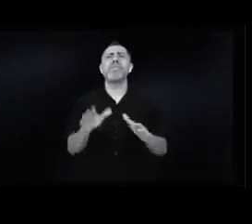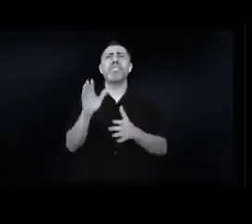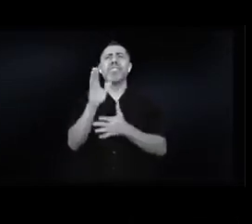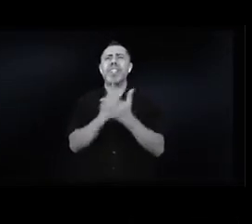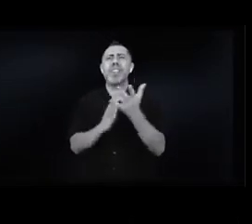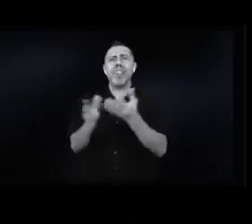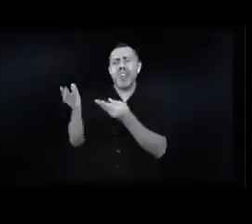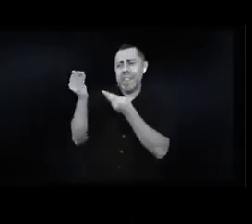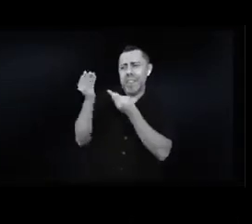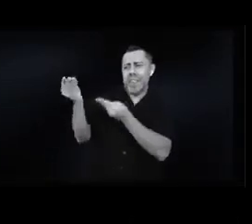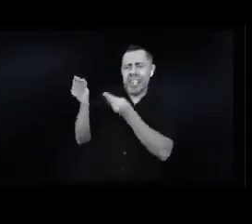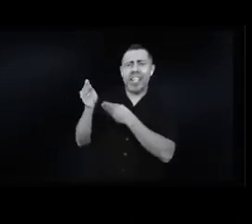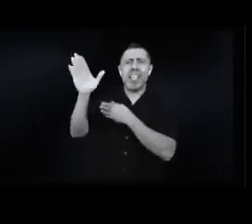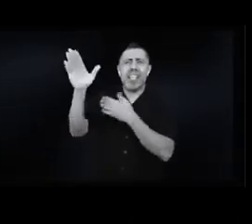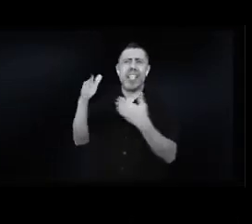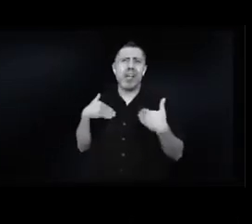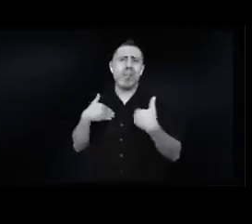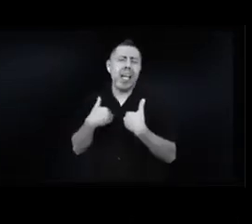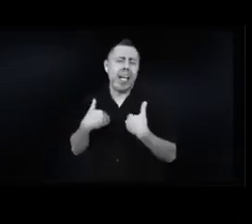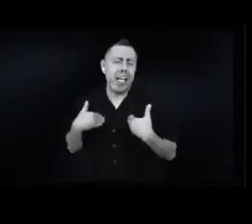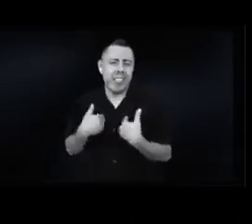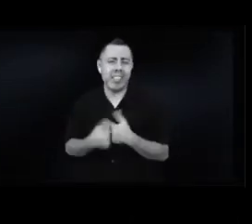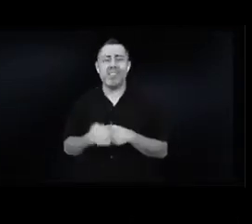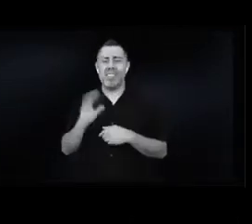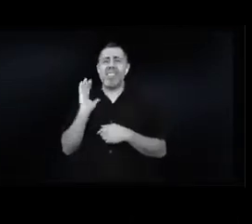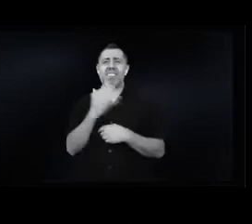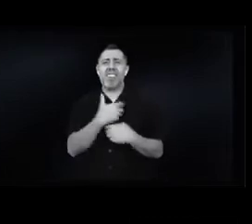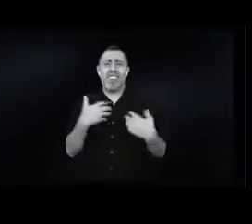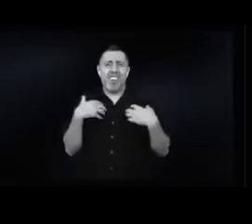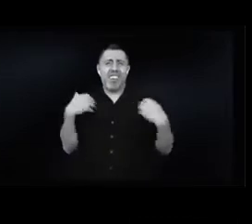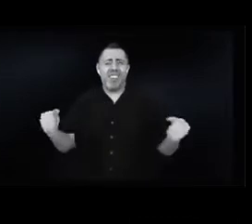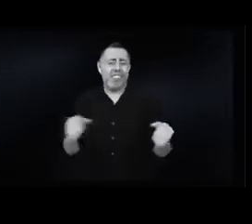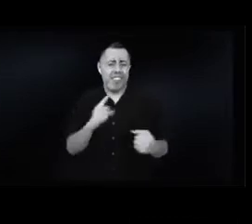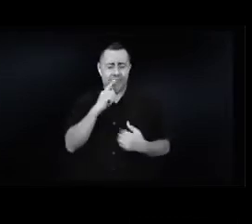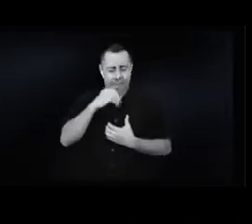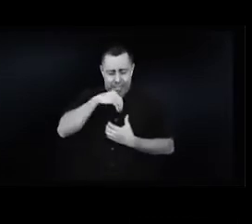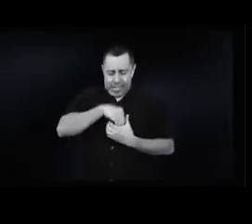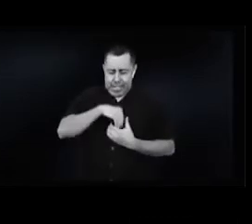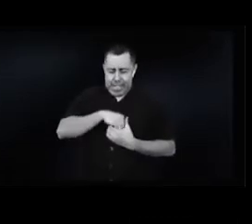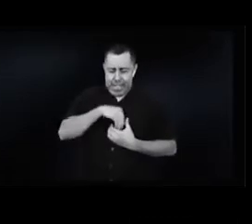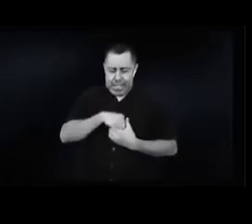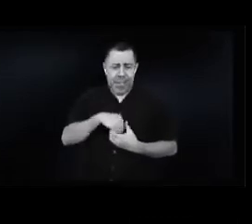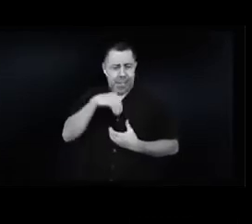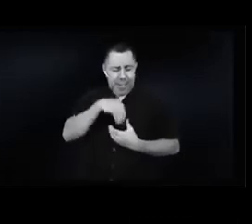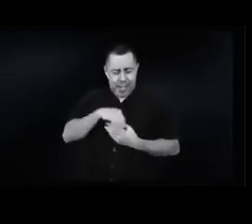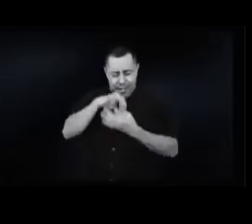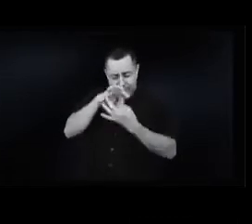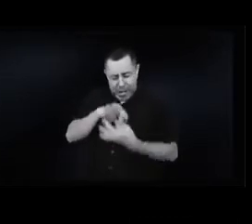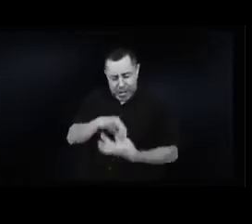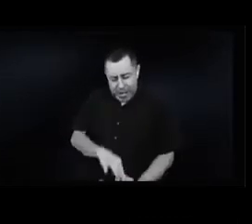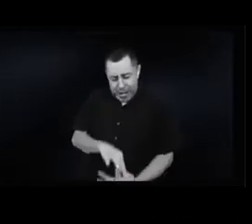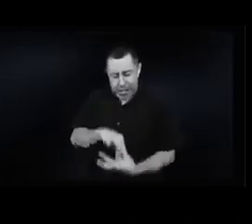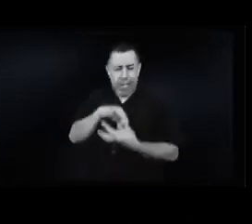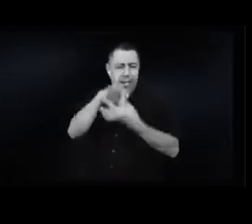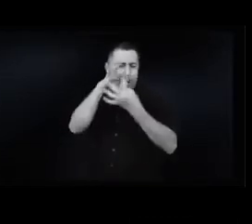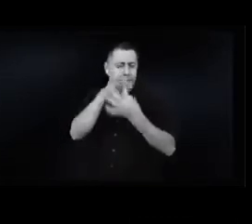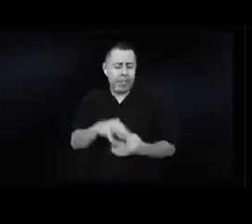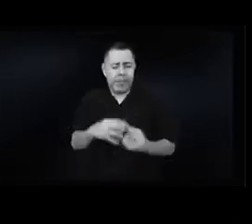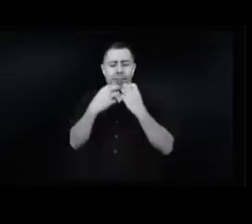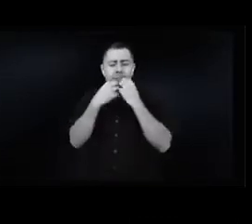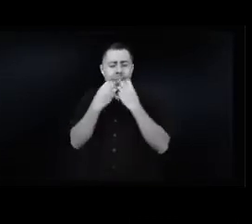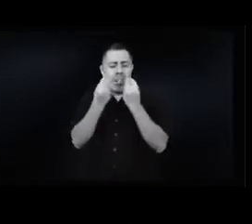found deep inside the sacred ground. We